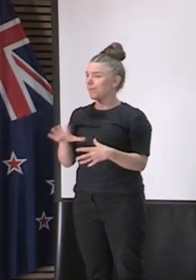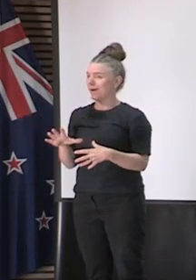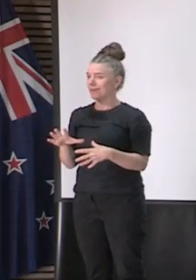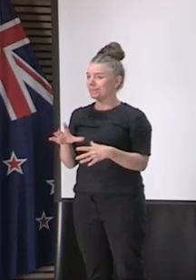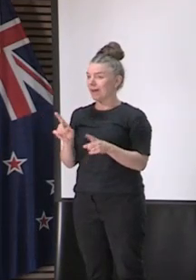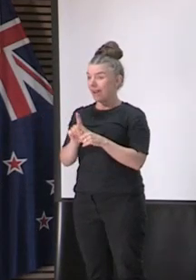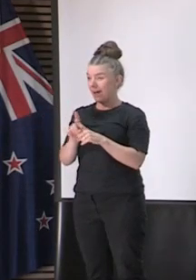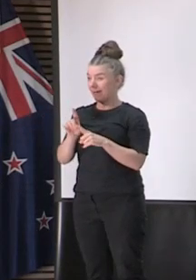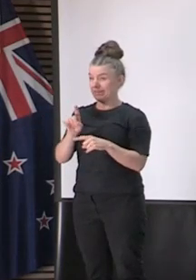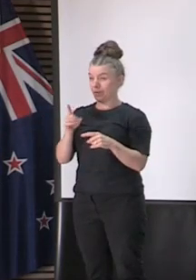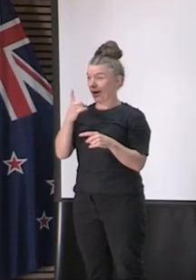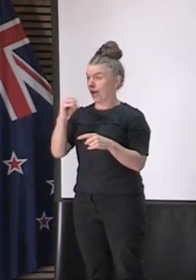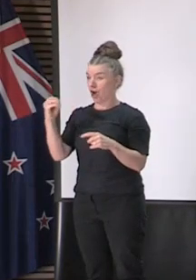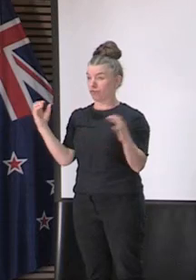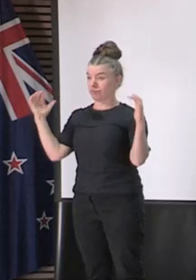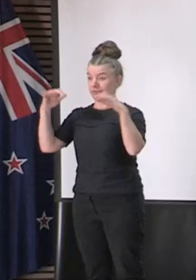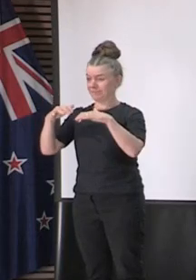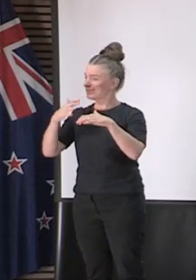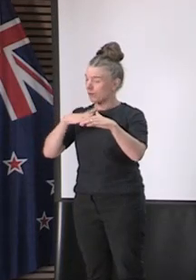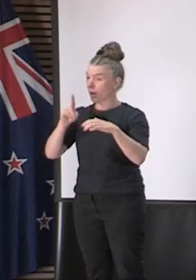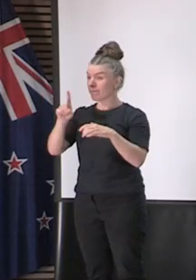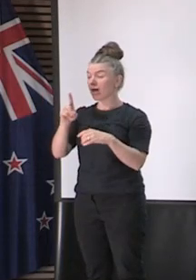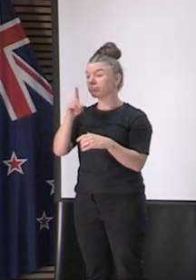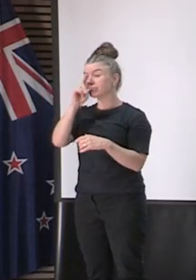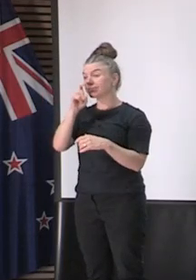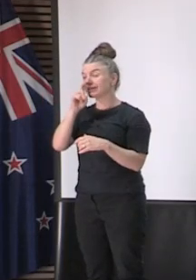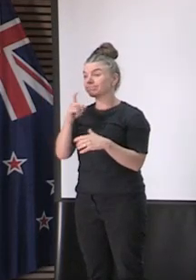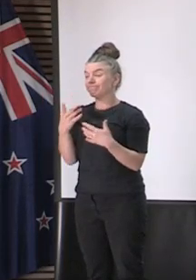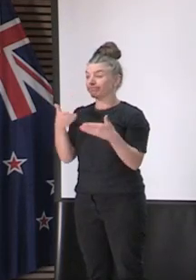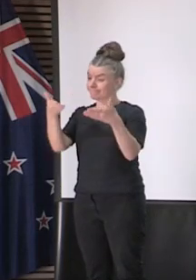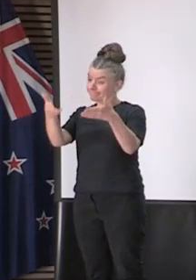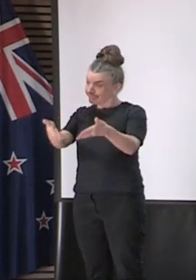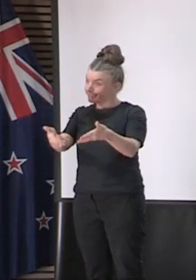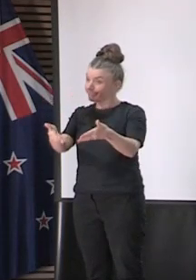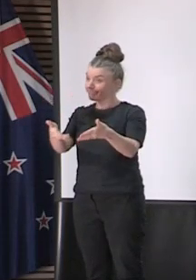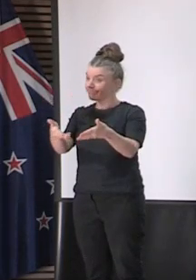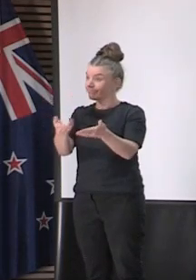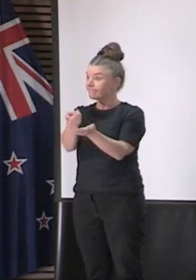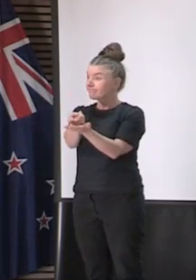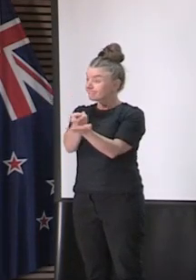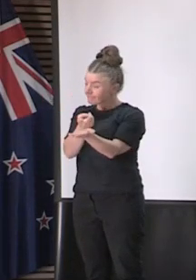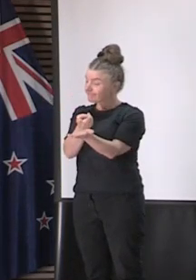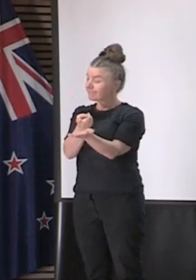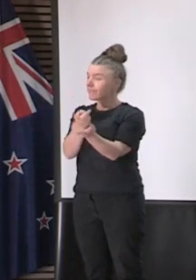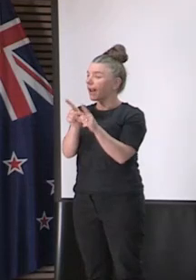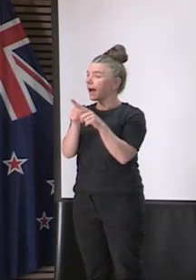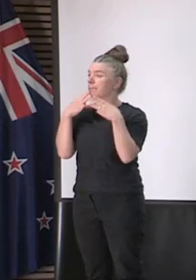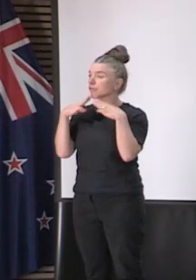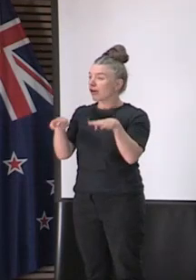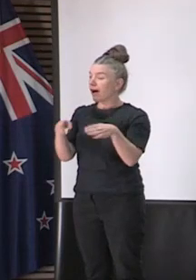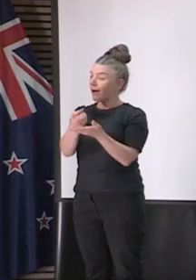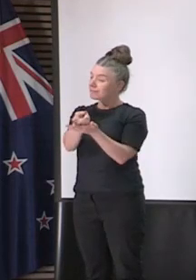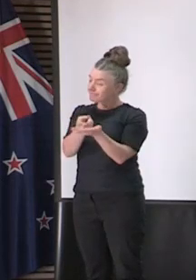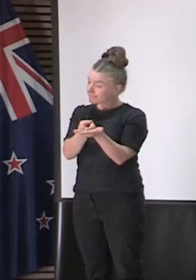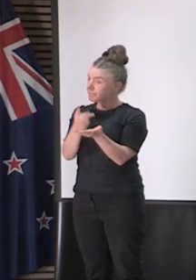gathering afterwards. But yes, if you have if you do have someone who is lying at marae and people are coming